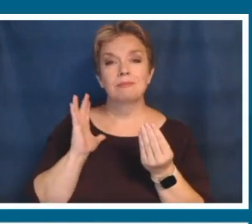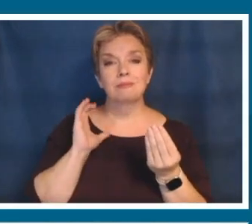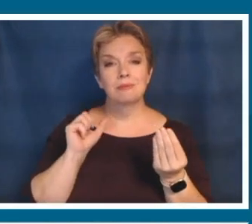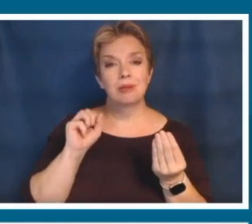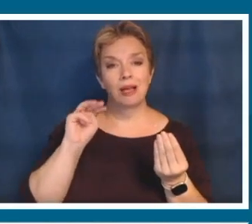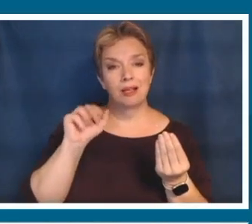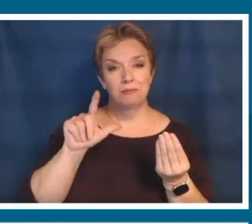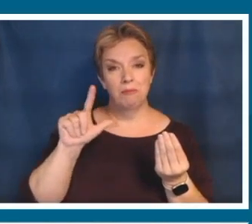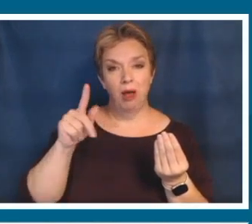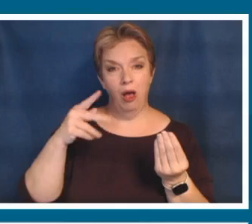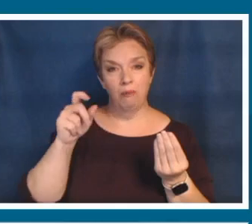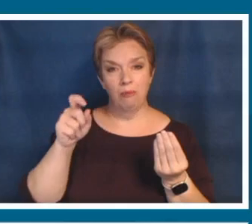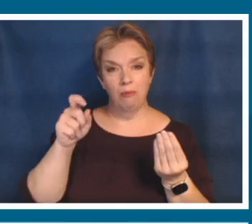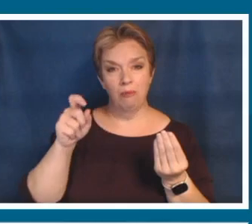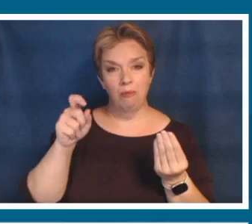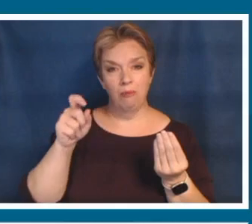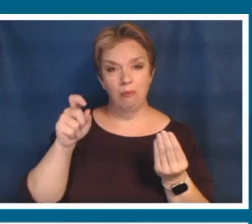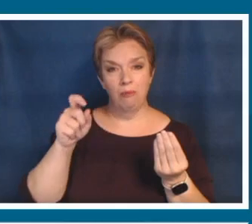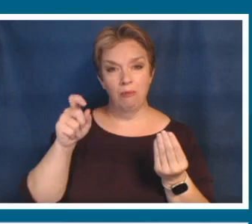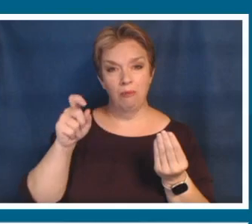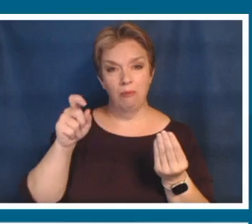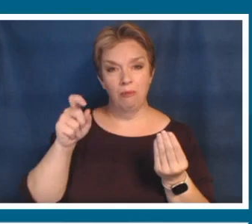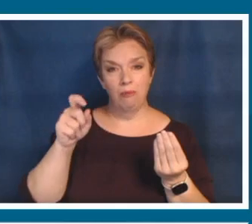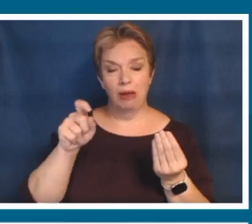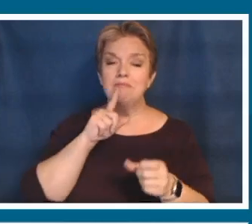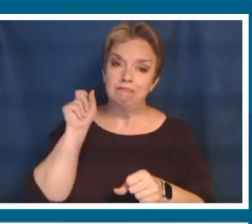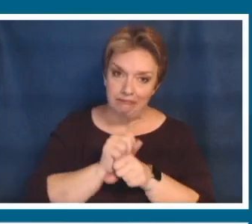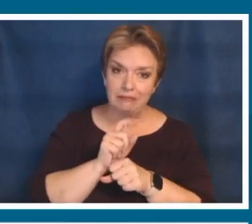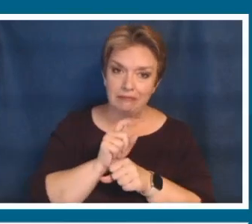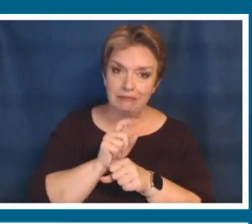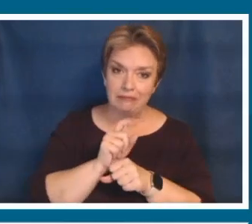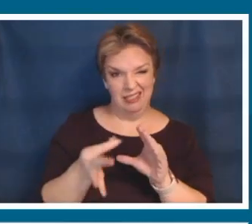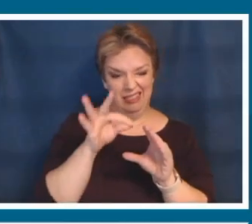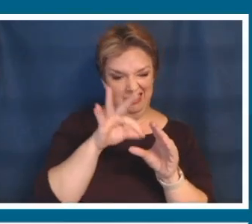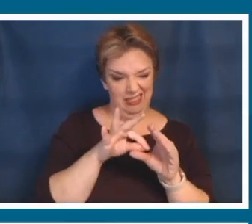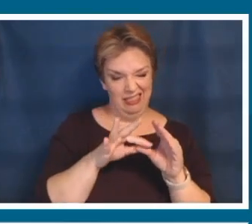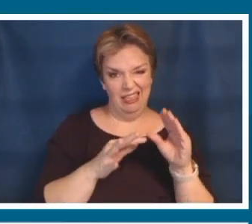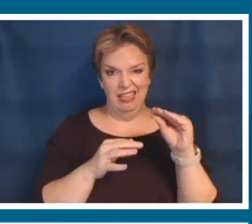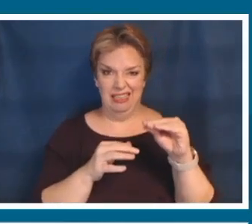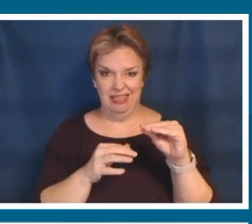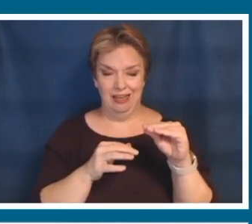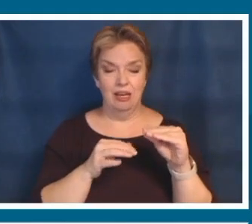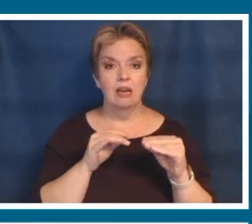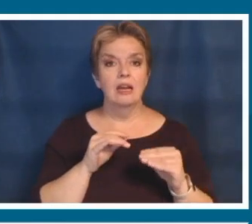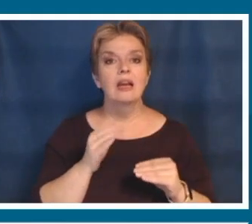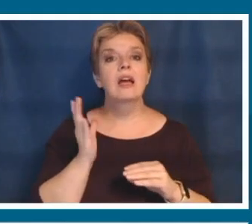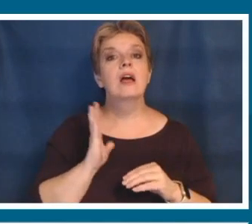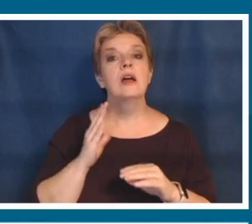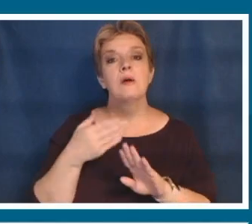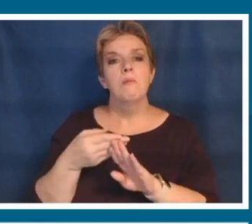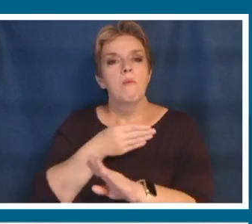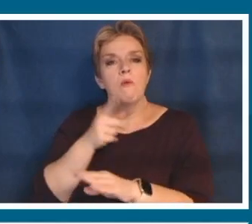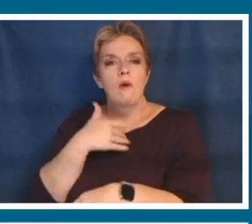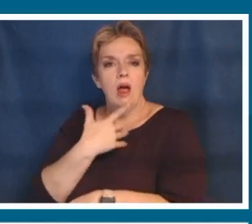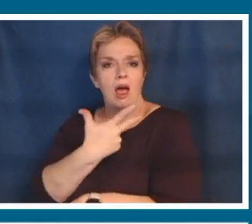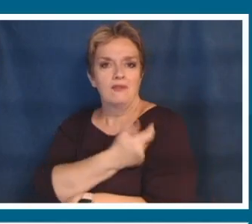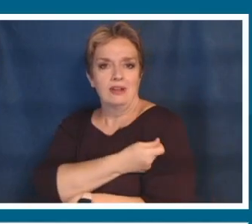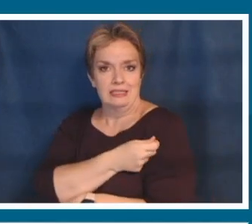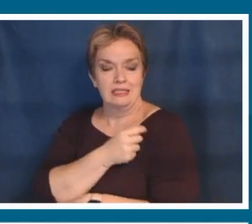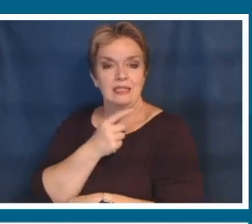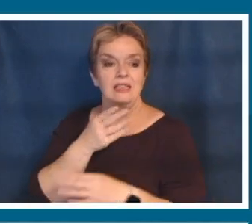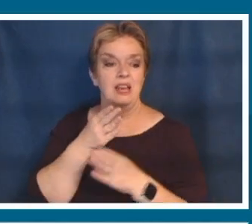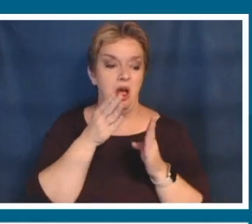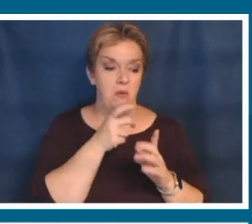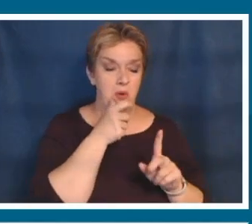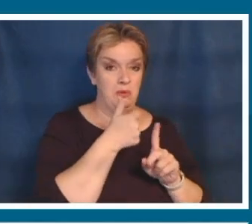carrier. So before there were vaccines, this is how you inoculated someone, is you would take around the scabs of infected